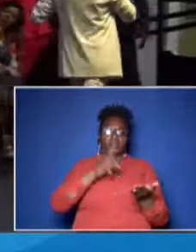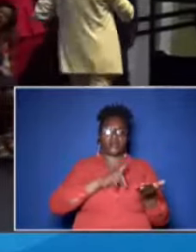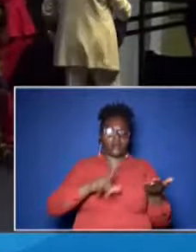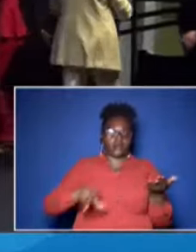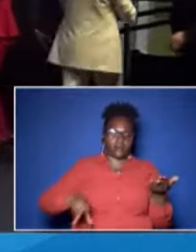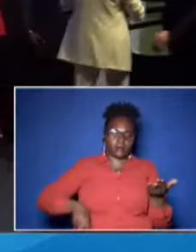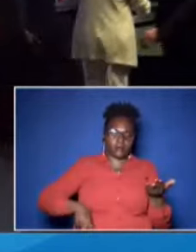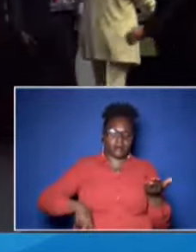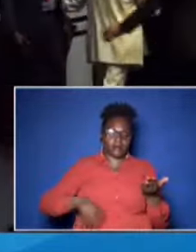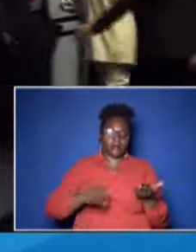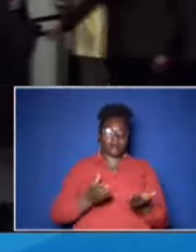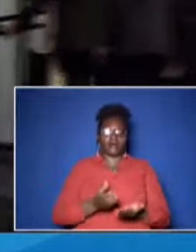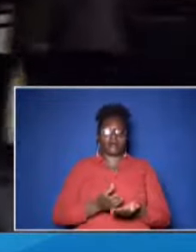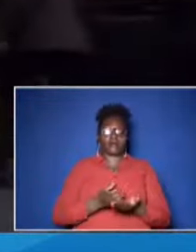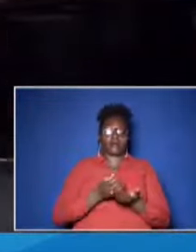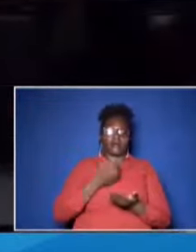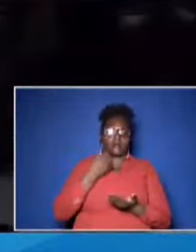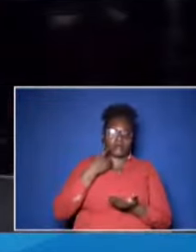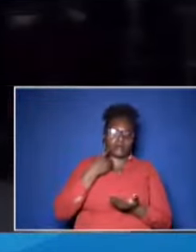Lord